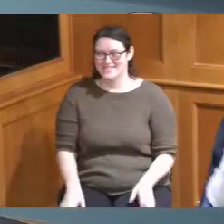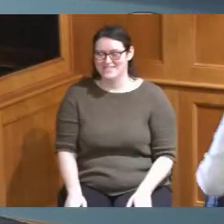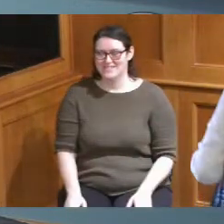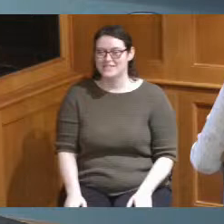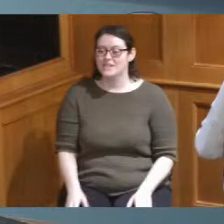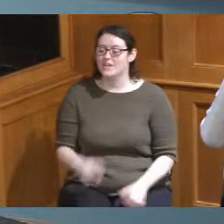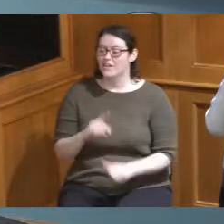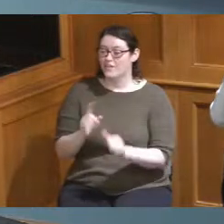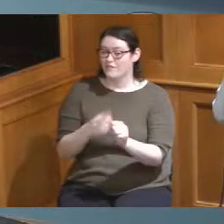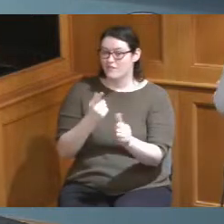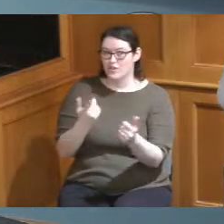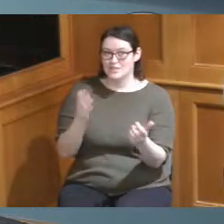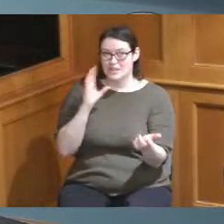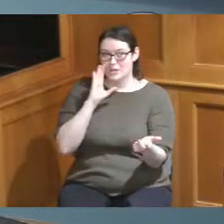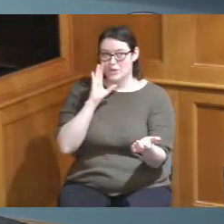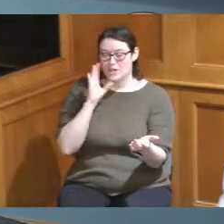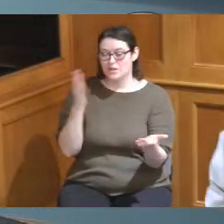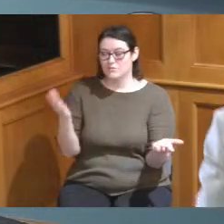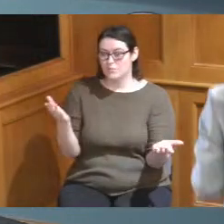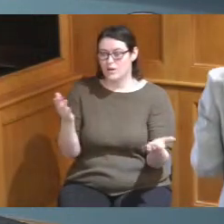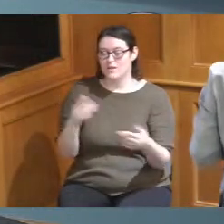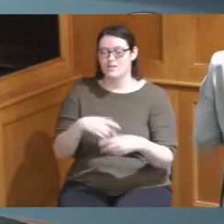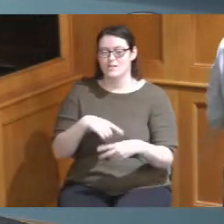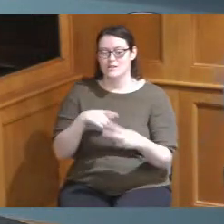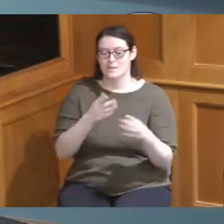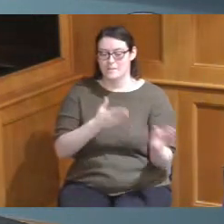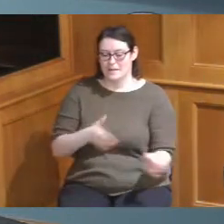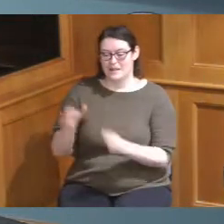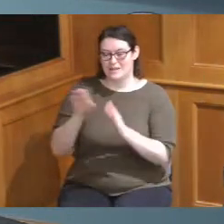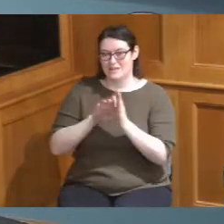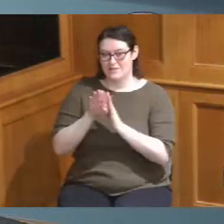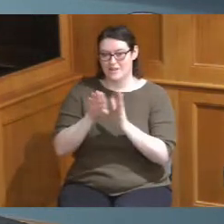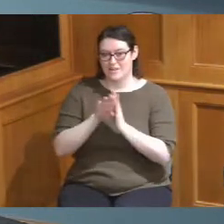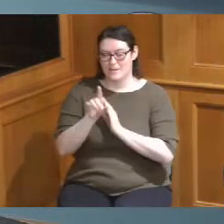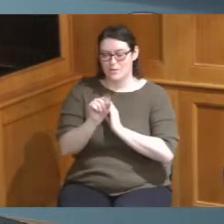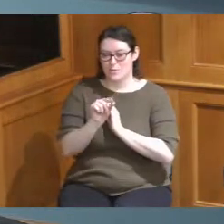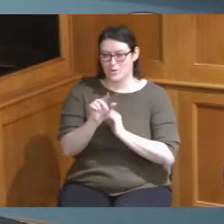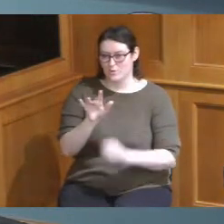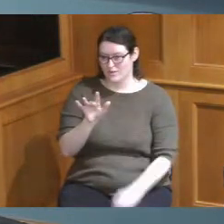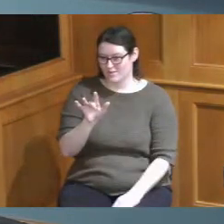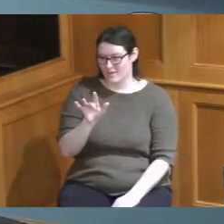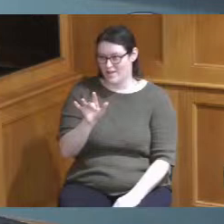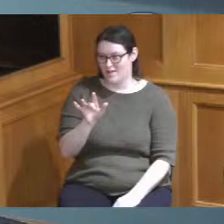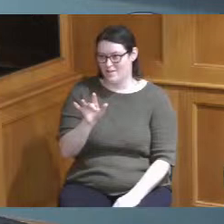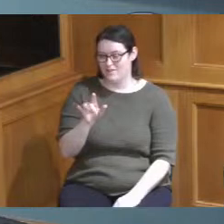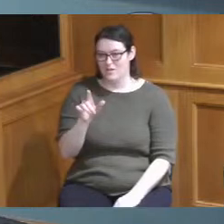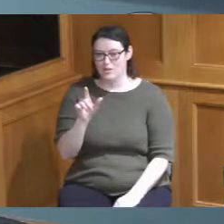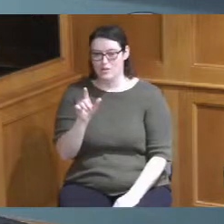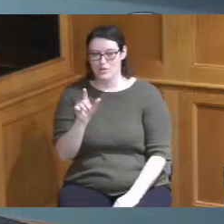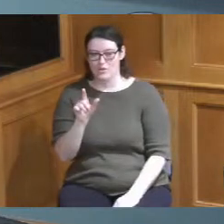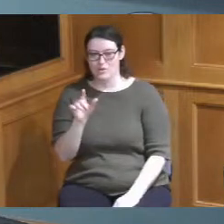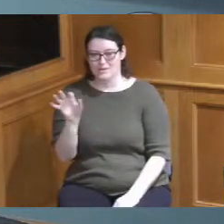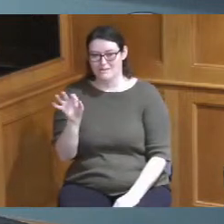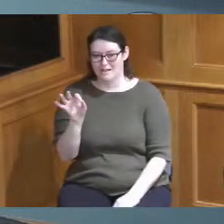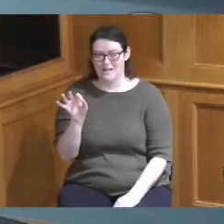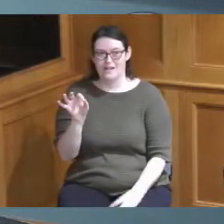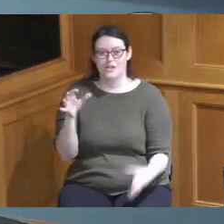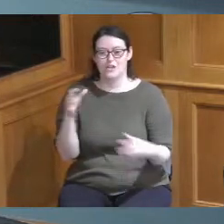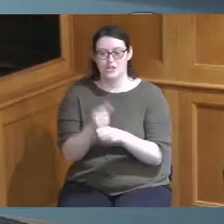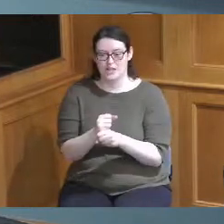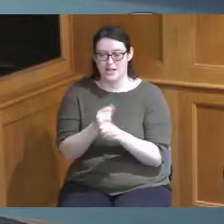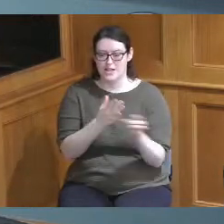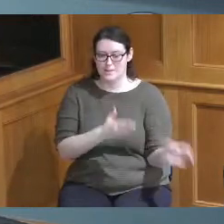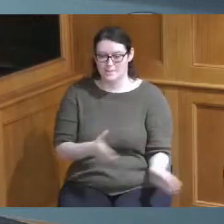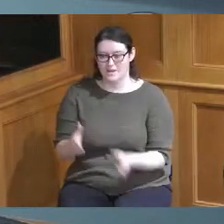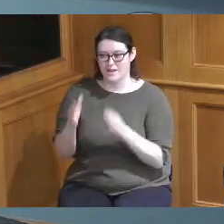The first one is our public hearing for the planning and development of 2025-2029 Consolidated Plan. Maria